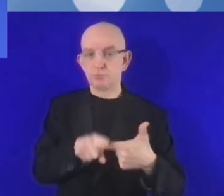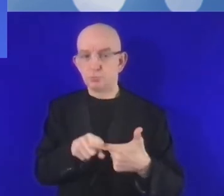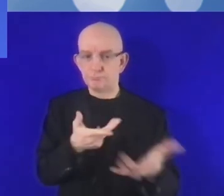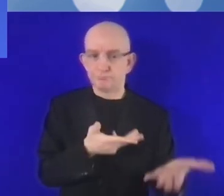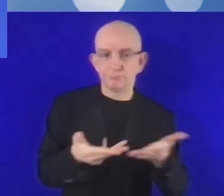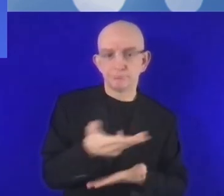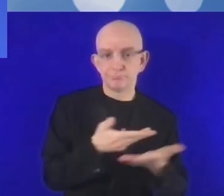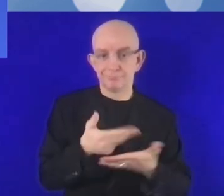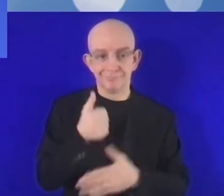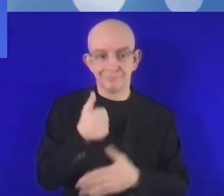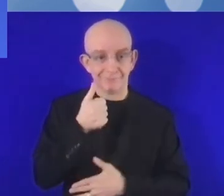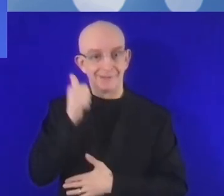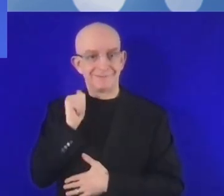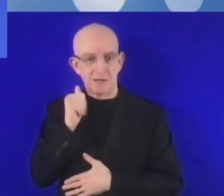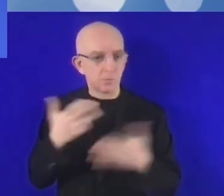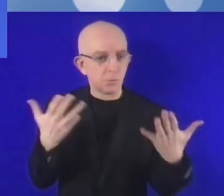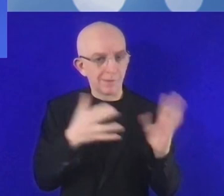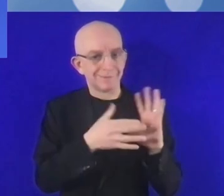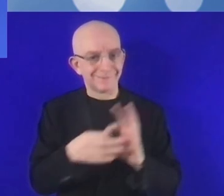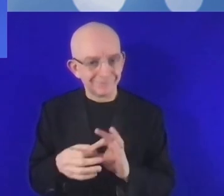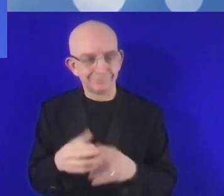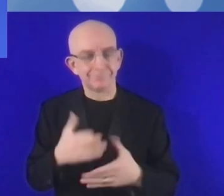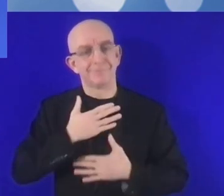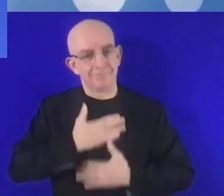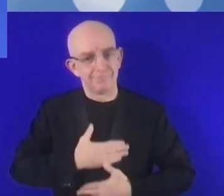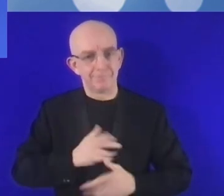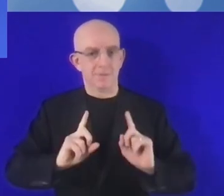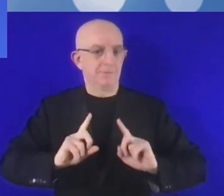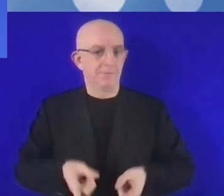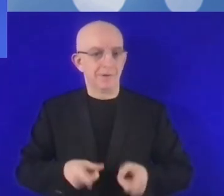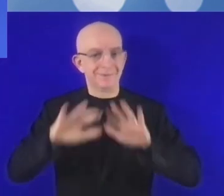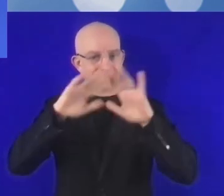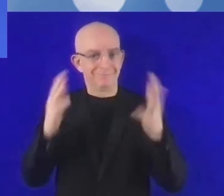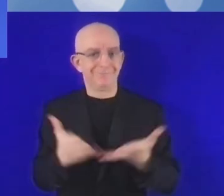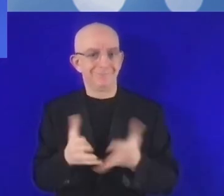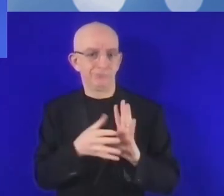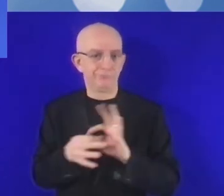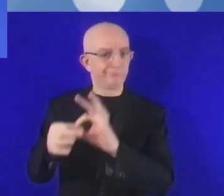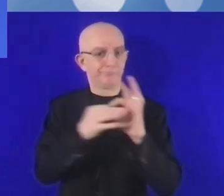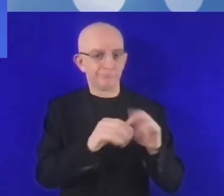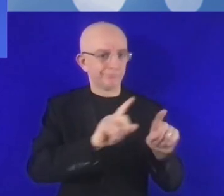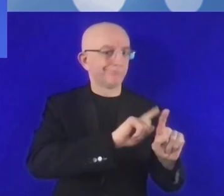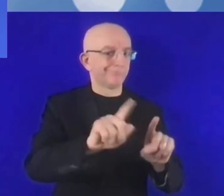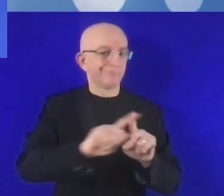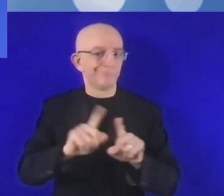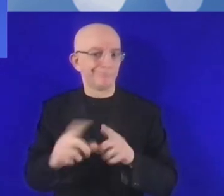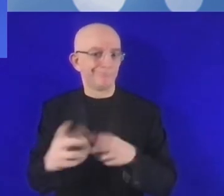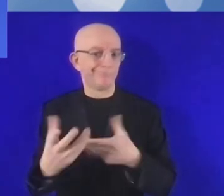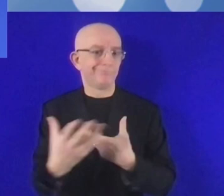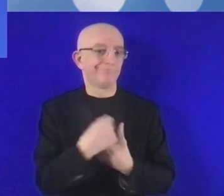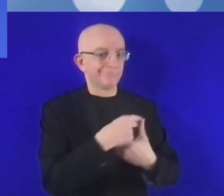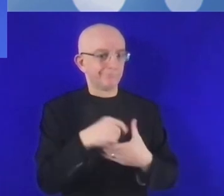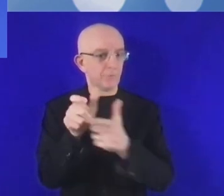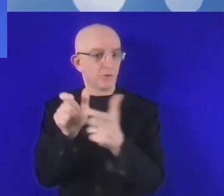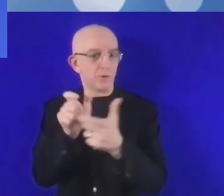cooperation, multi-stakeholder cooperation involving the representatives of business, the representatives of the